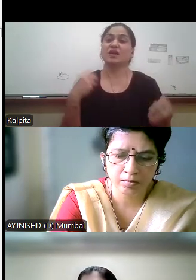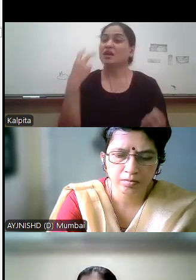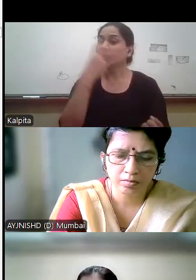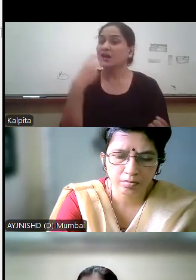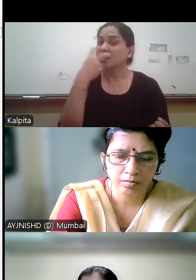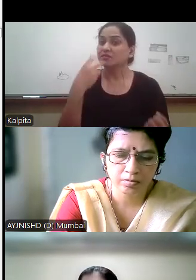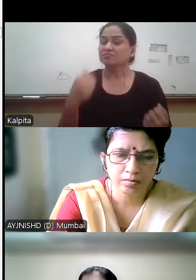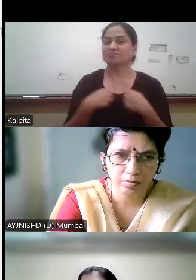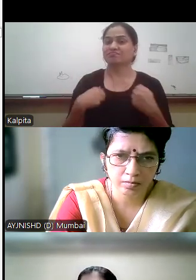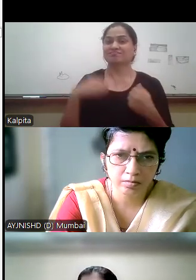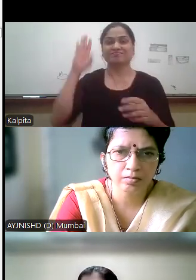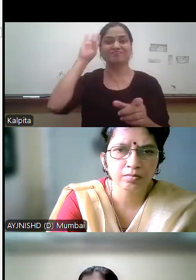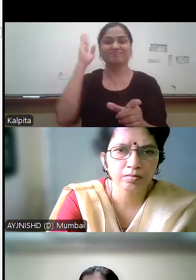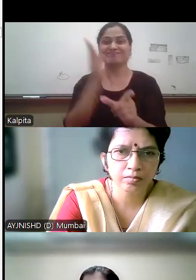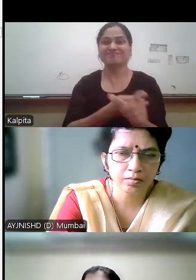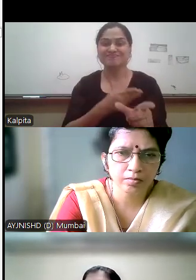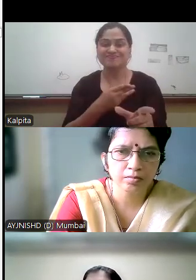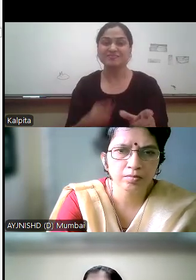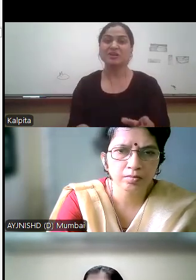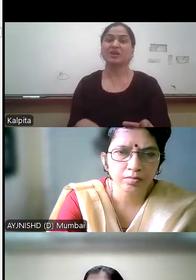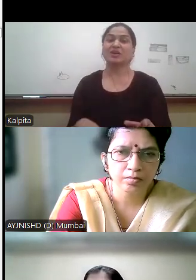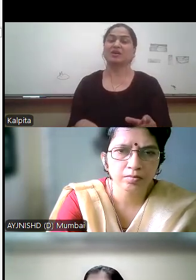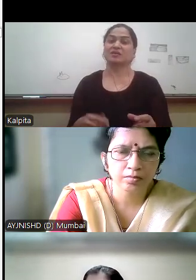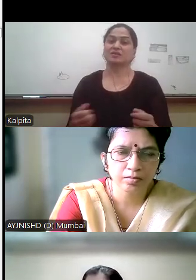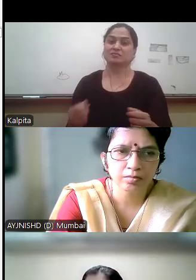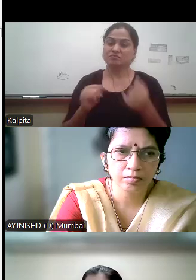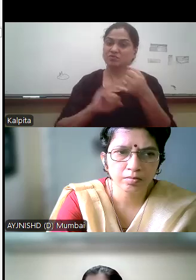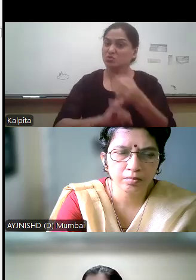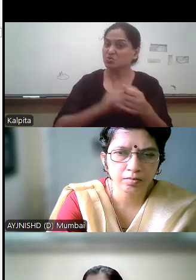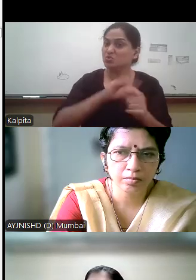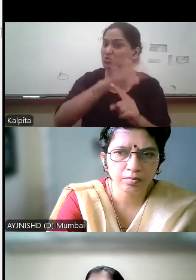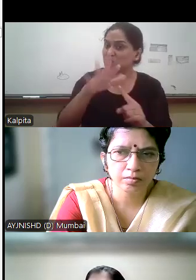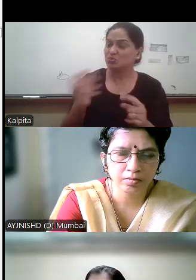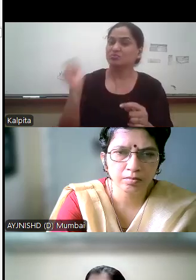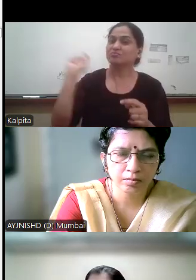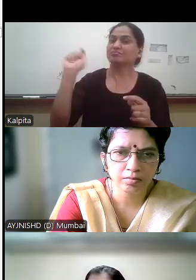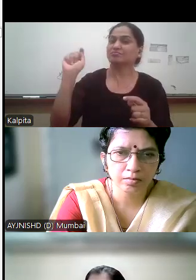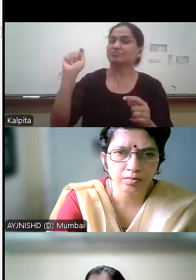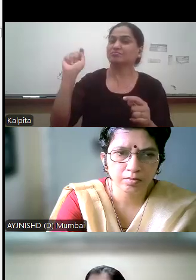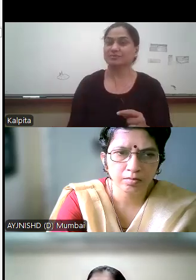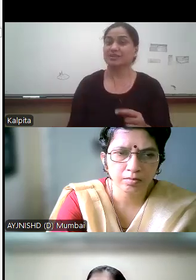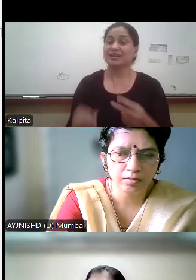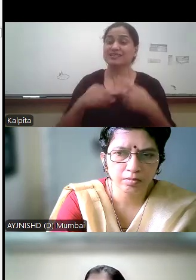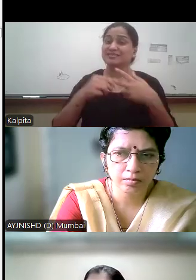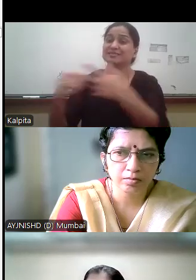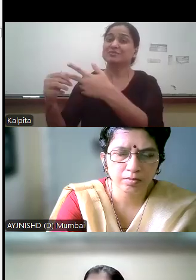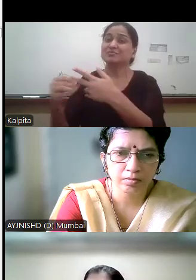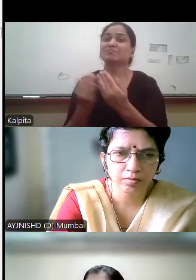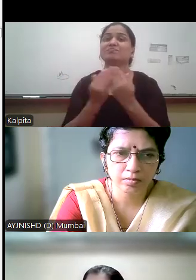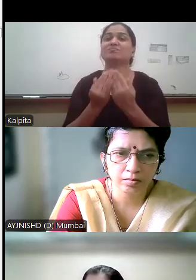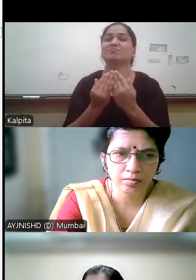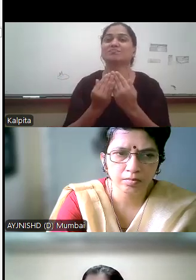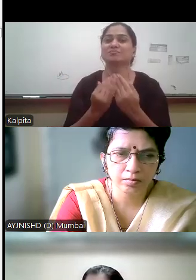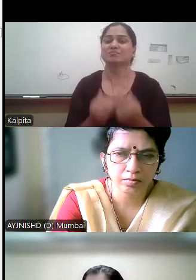a psychologist, a social worker, a vocational and pre-vocational counselor, a special educator. So all these,